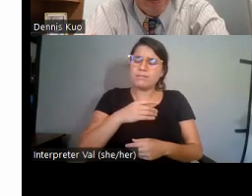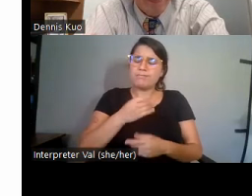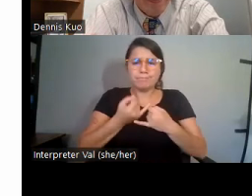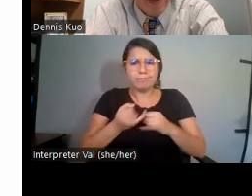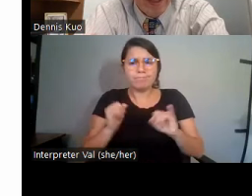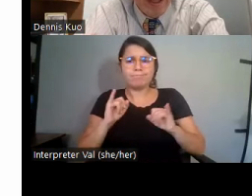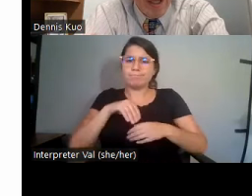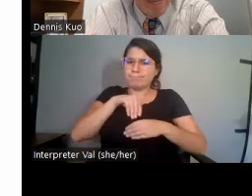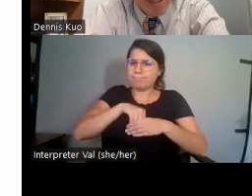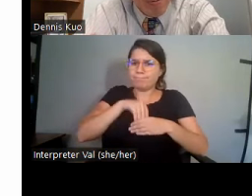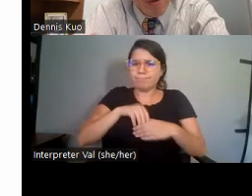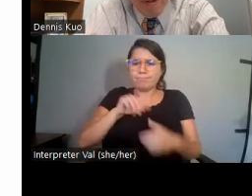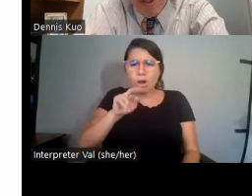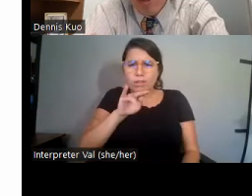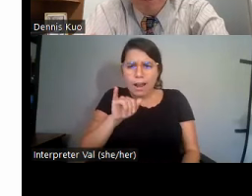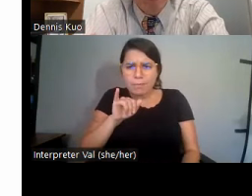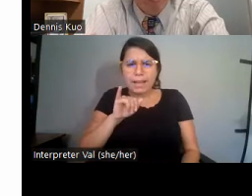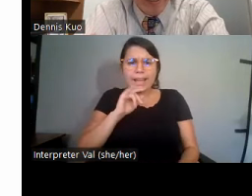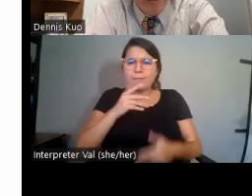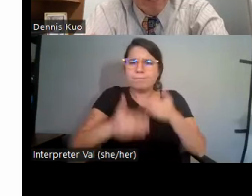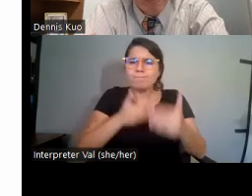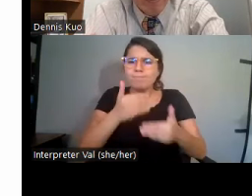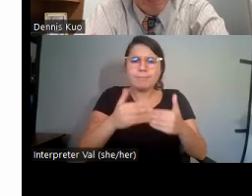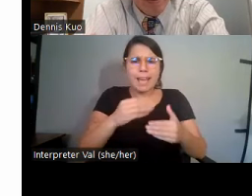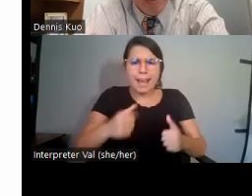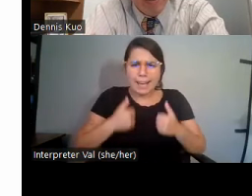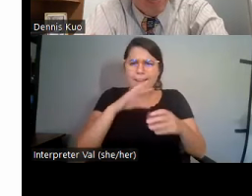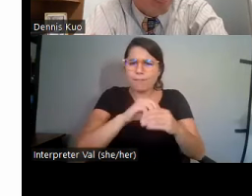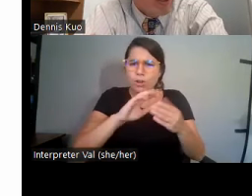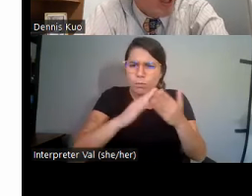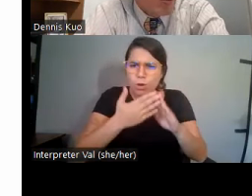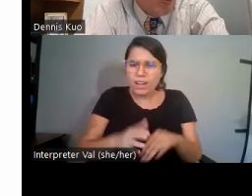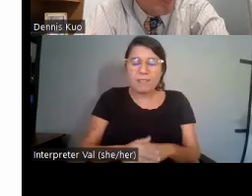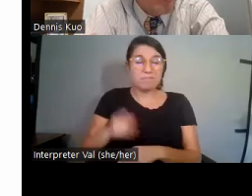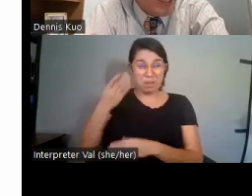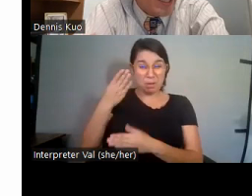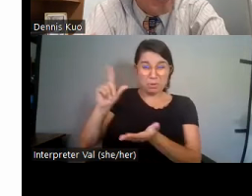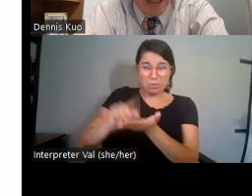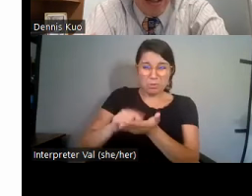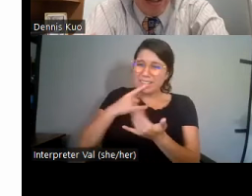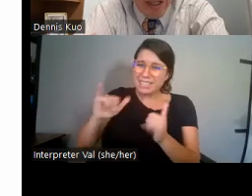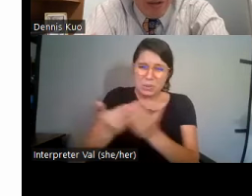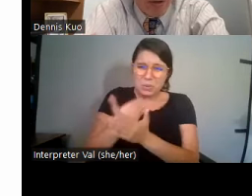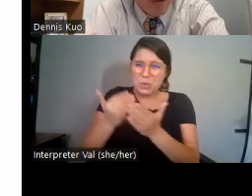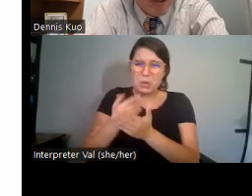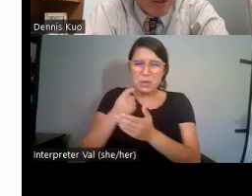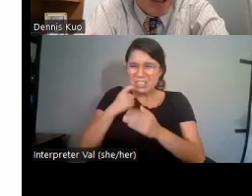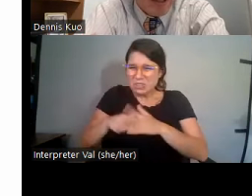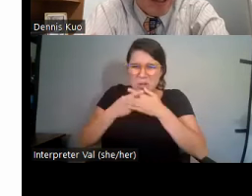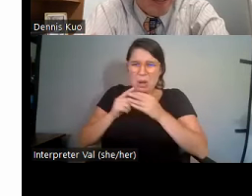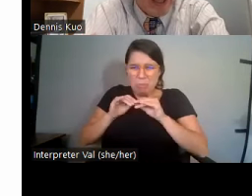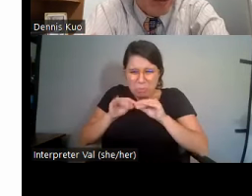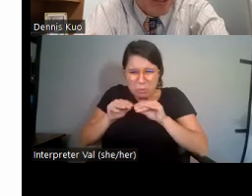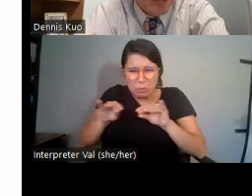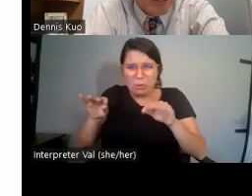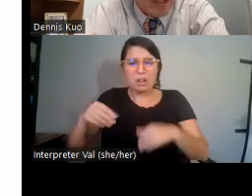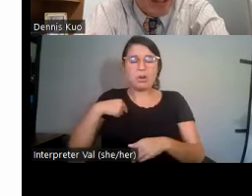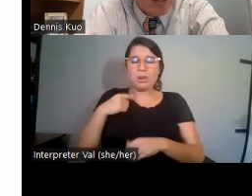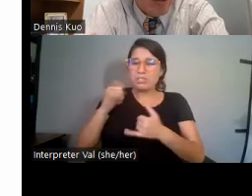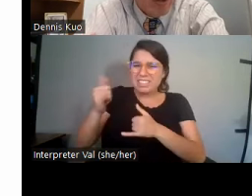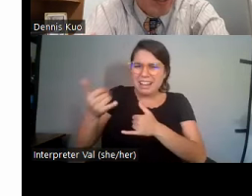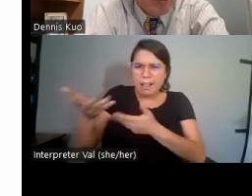communities. But this blueprint is just being rolled out. It's brand new. We are now engaging stakeholders and talking about